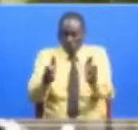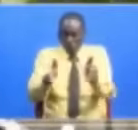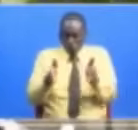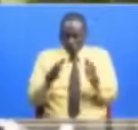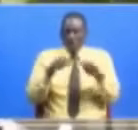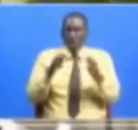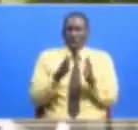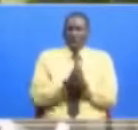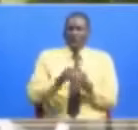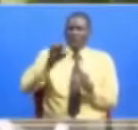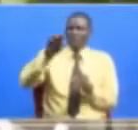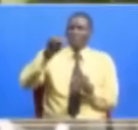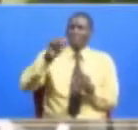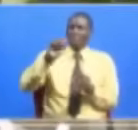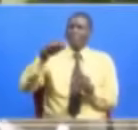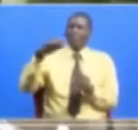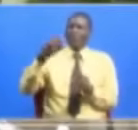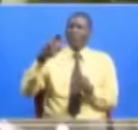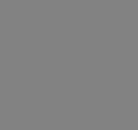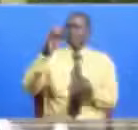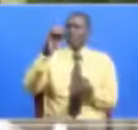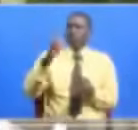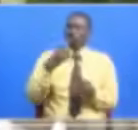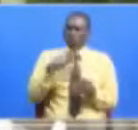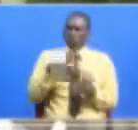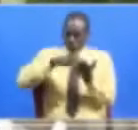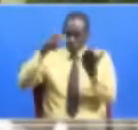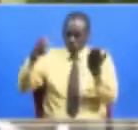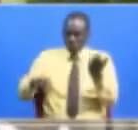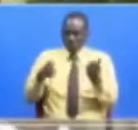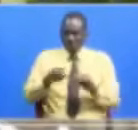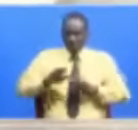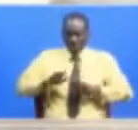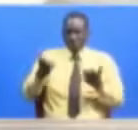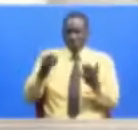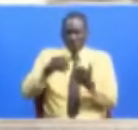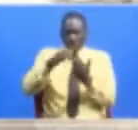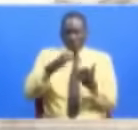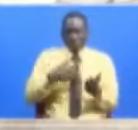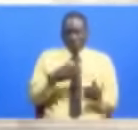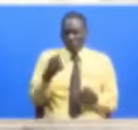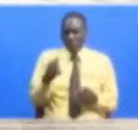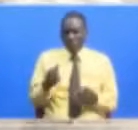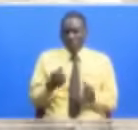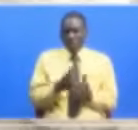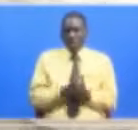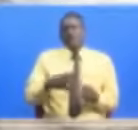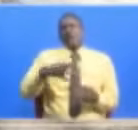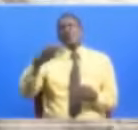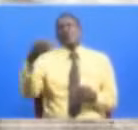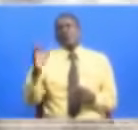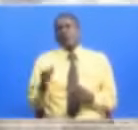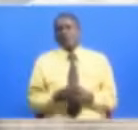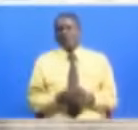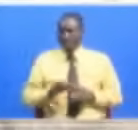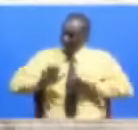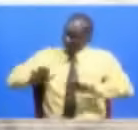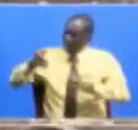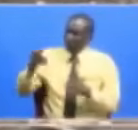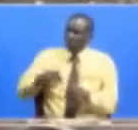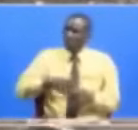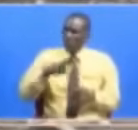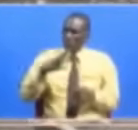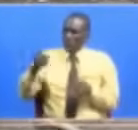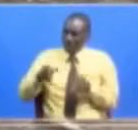Margaret, akaniambia niachie hapa brother. So mimi nikaamua kumwachia hapo kwenye ameniambia nimwachie, akanitumia pesa yangu na mimi nikajiendea. Mimi